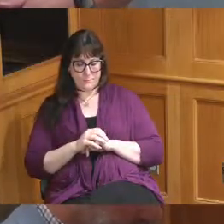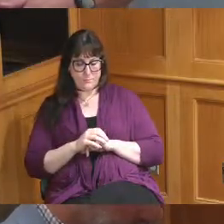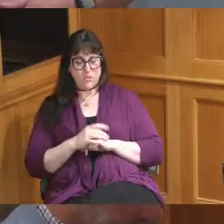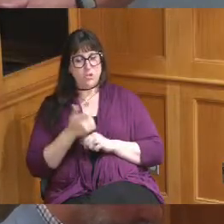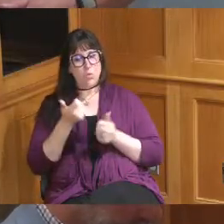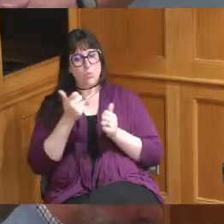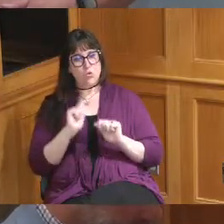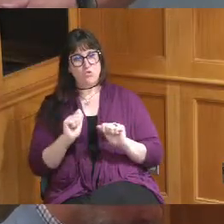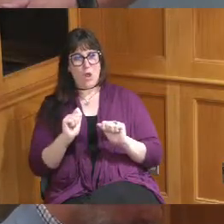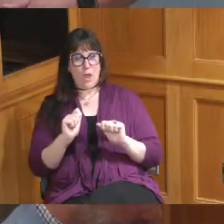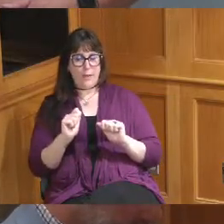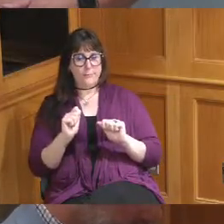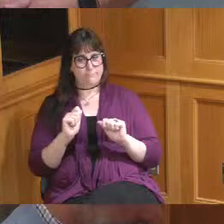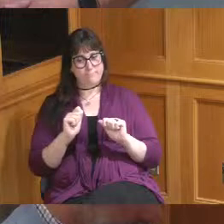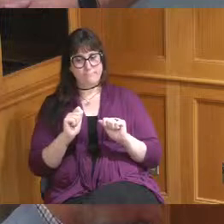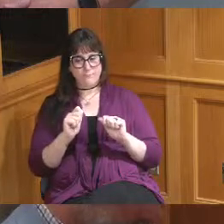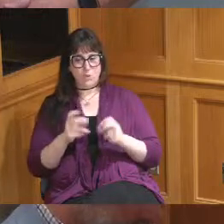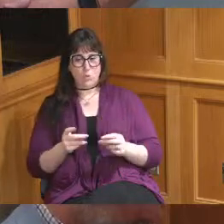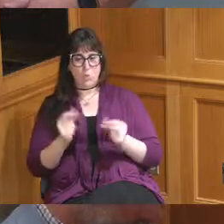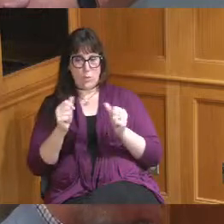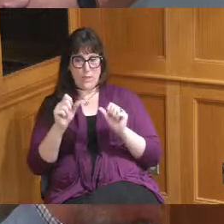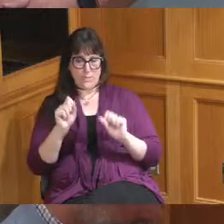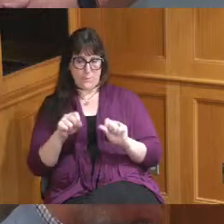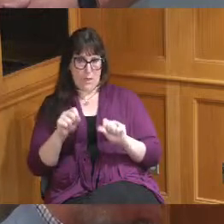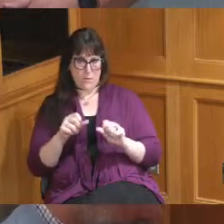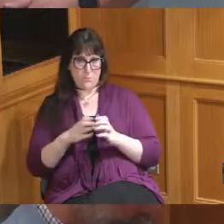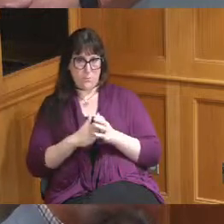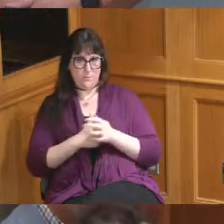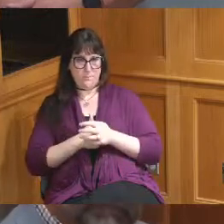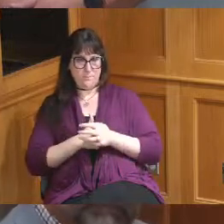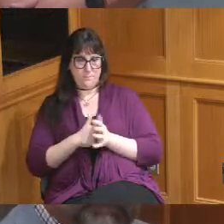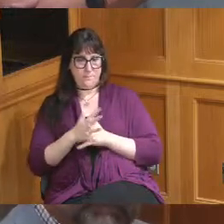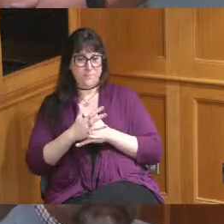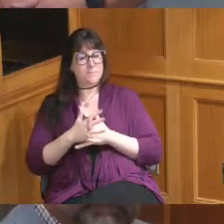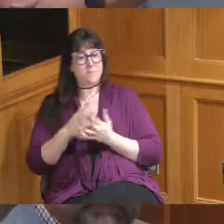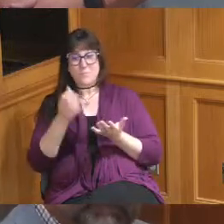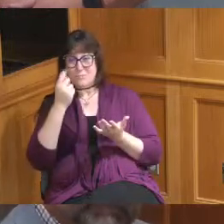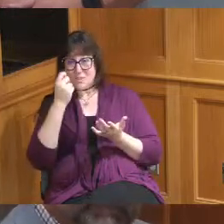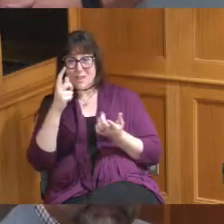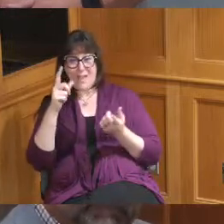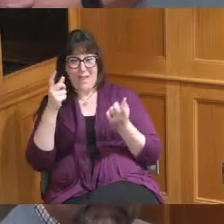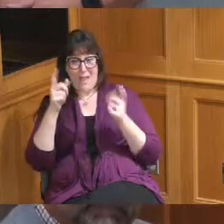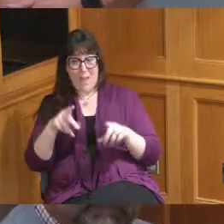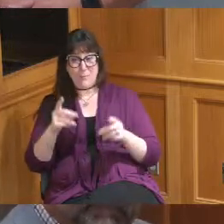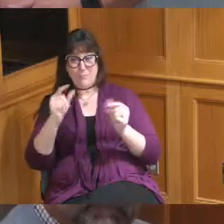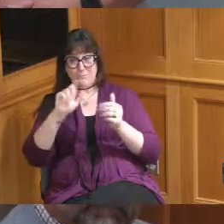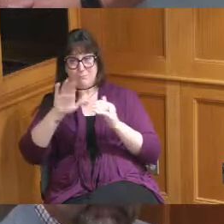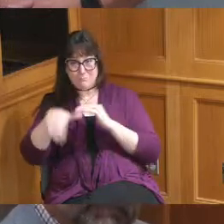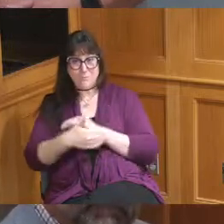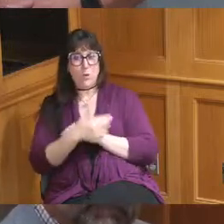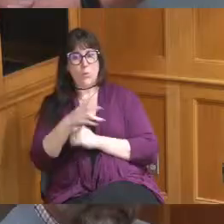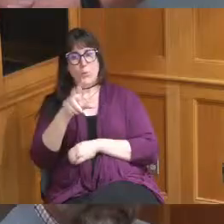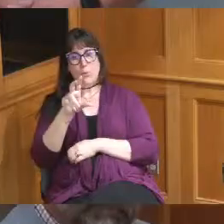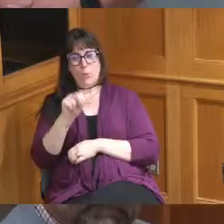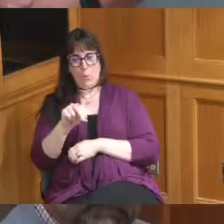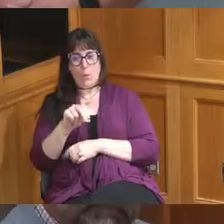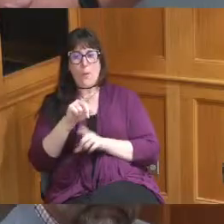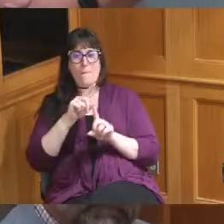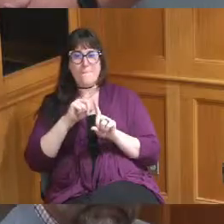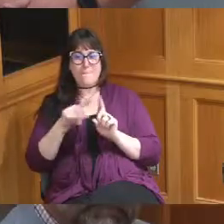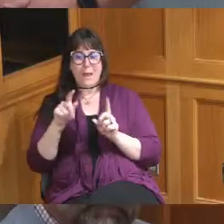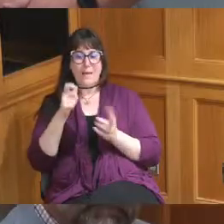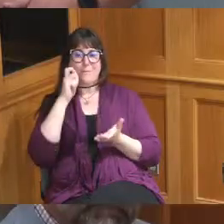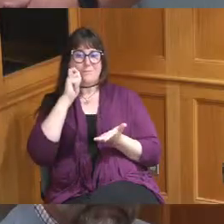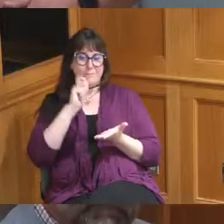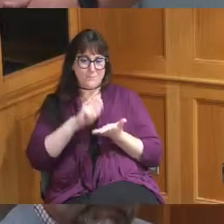to do this in as quickly as possible. It doesn't happen overnight because putting pen to paper on